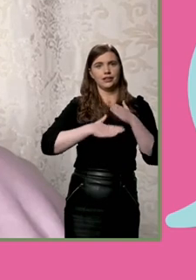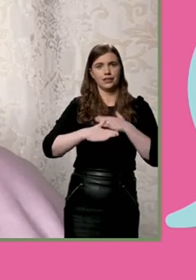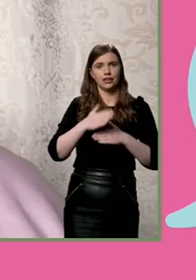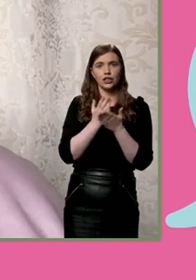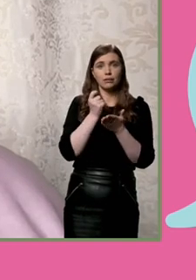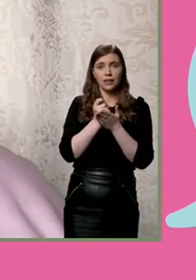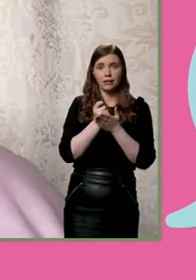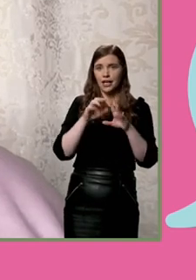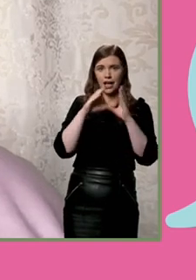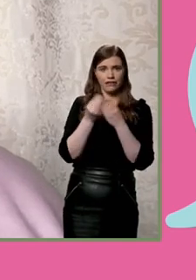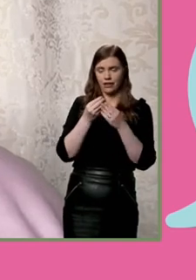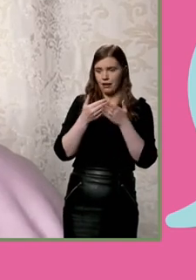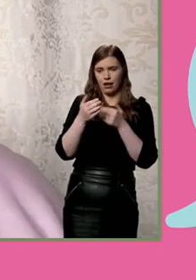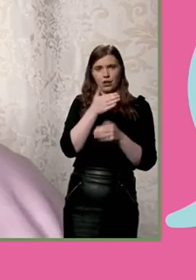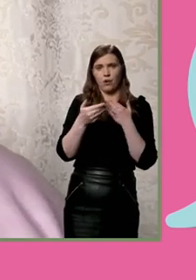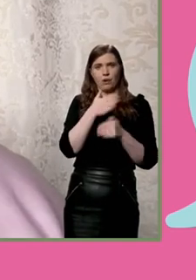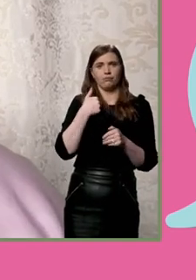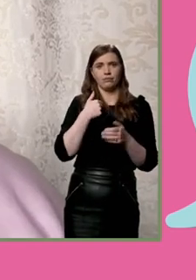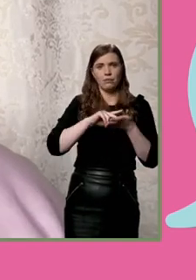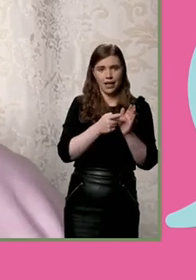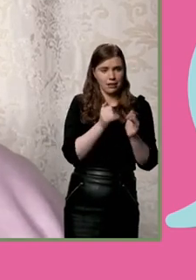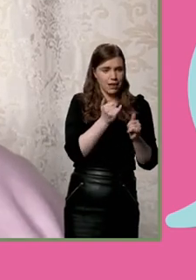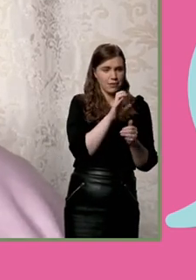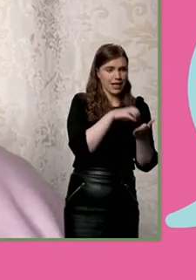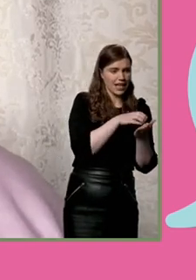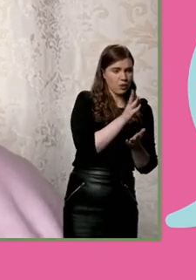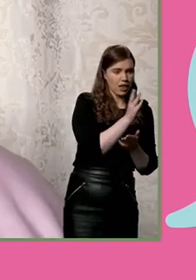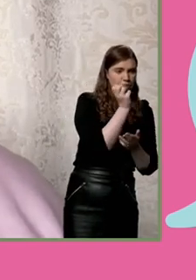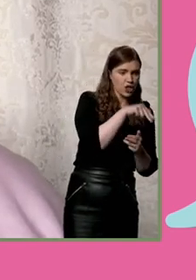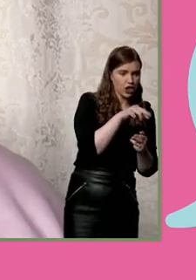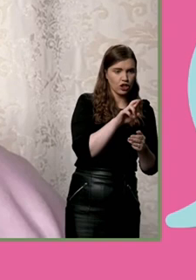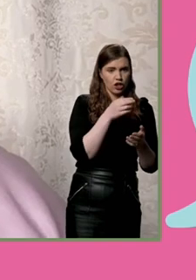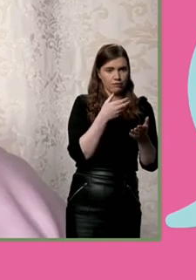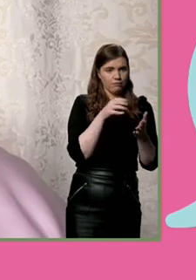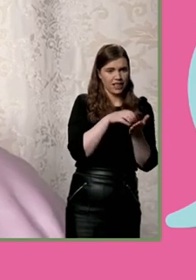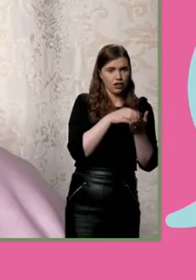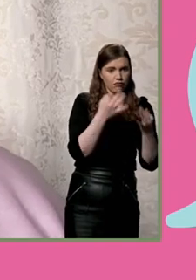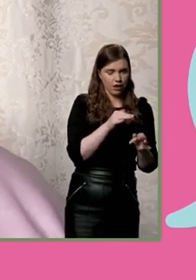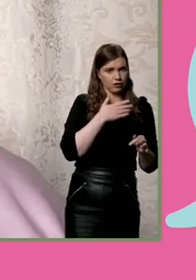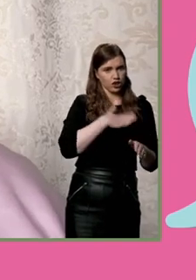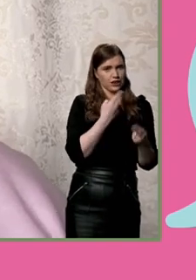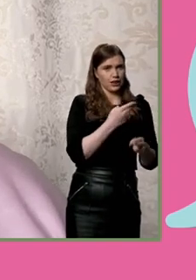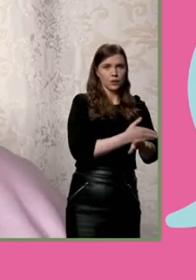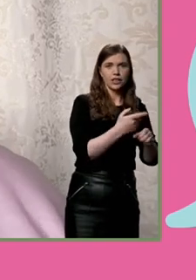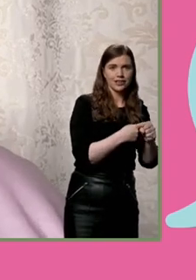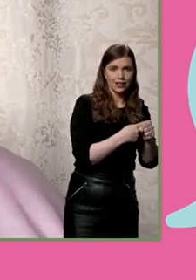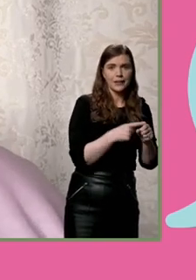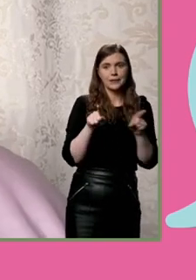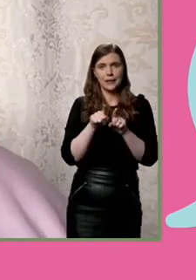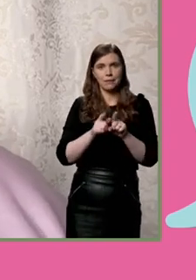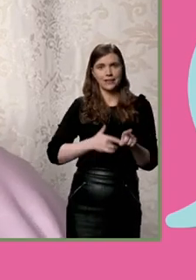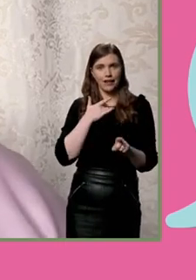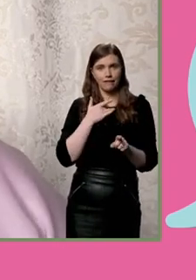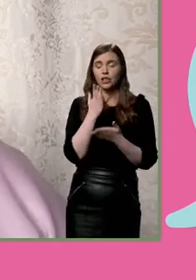Sometimes everything does not go as planned. A cake might come out burnt, a cake might come out wrong, but I just have to start all over again. Just like in